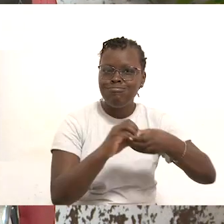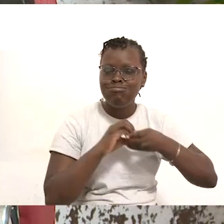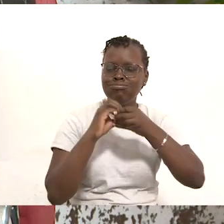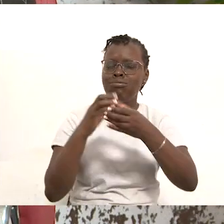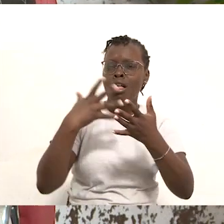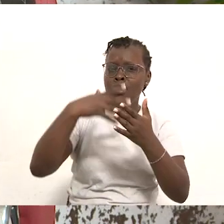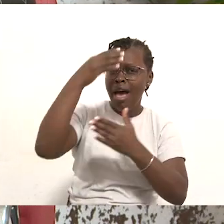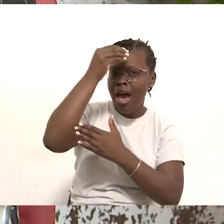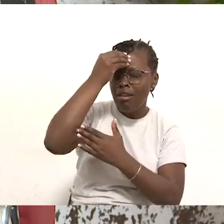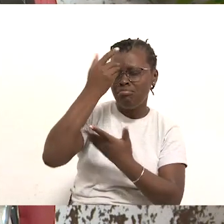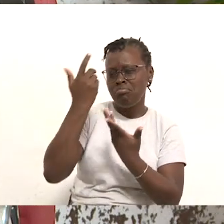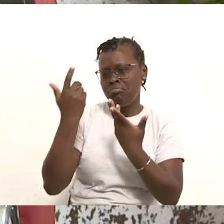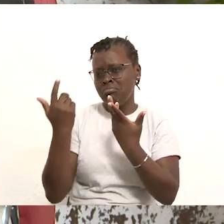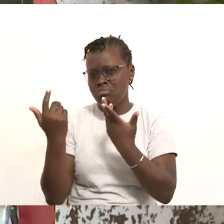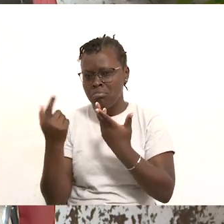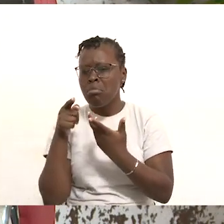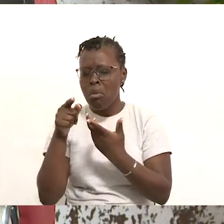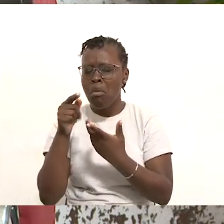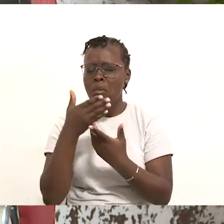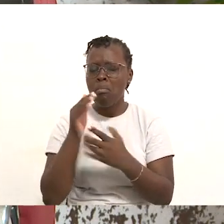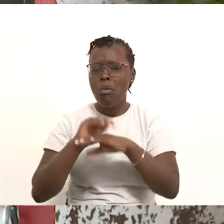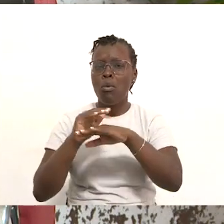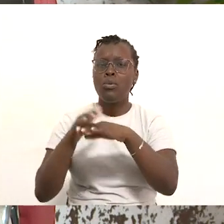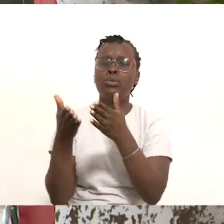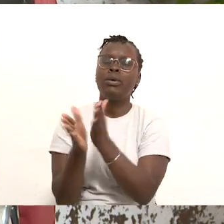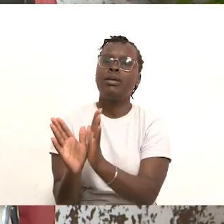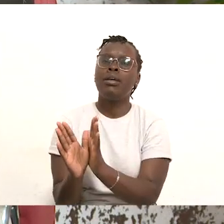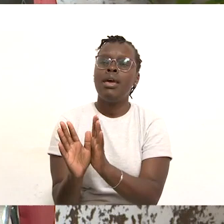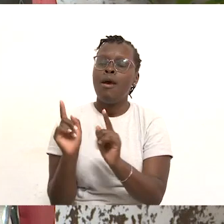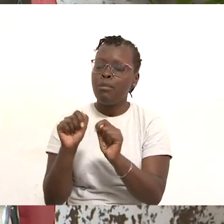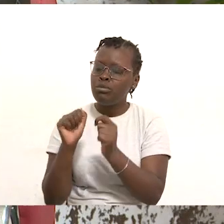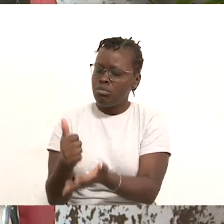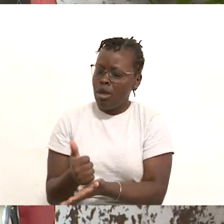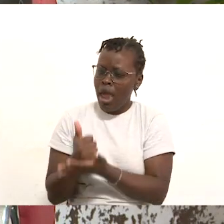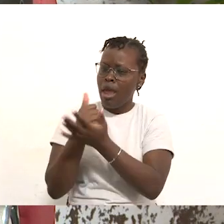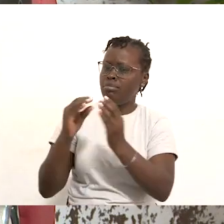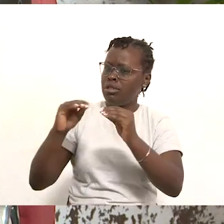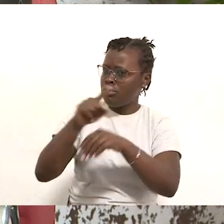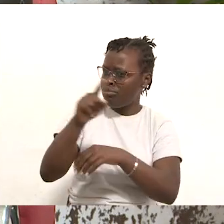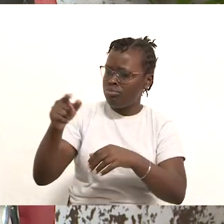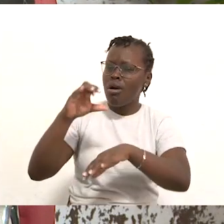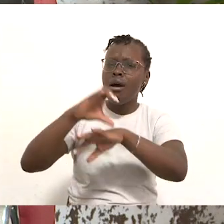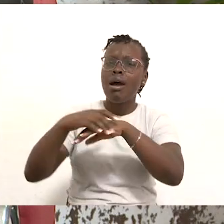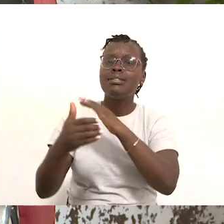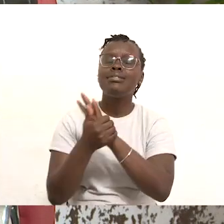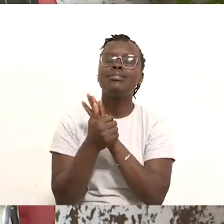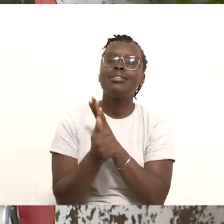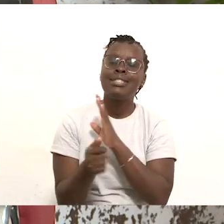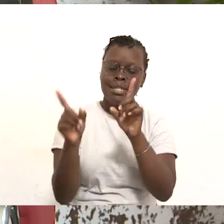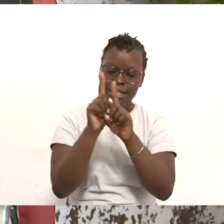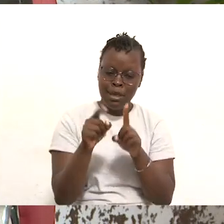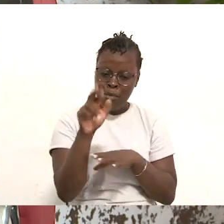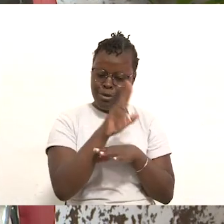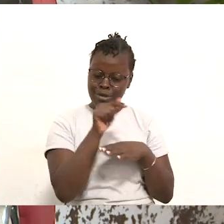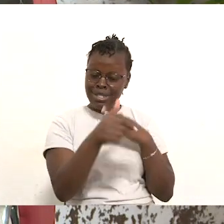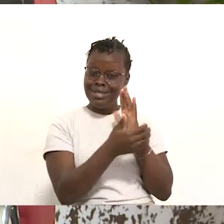up the collaborative learning is a way that will have to enable teachers to gain these skills and be able to use